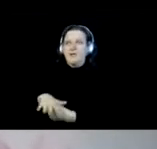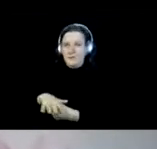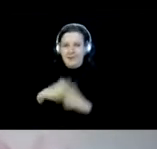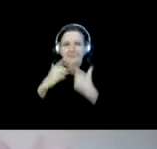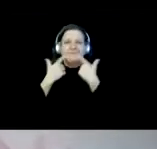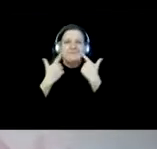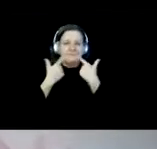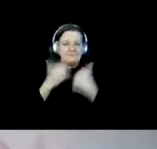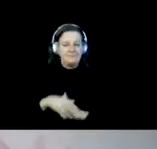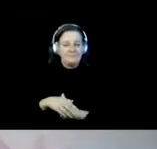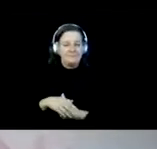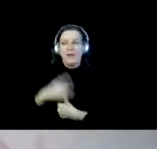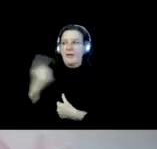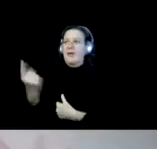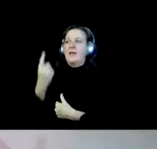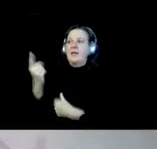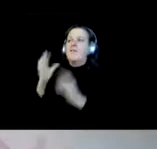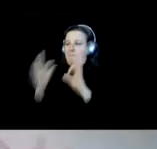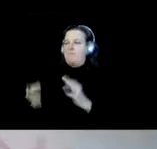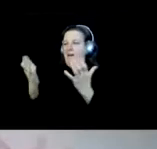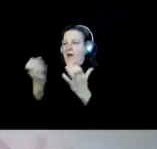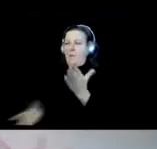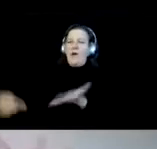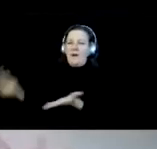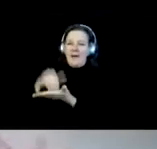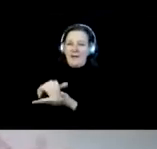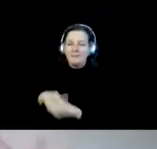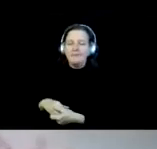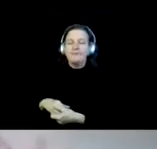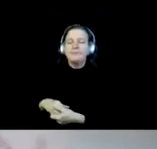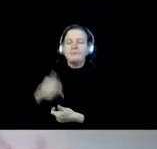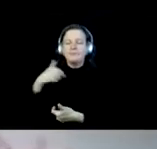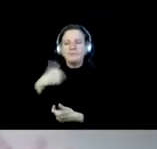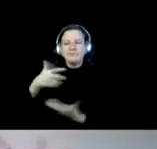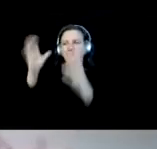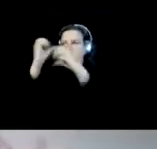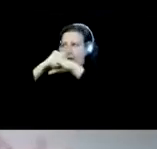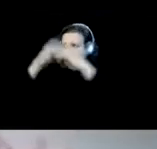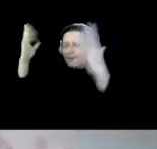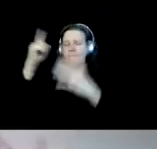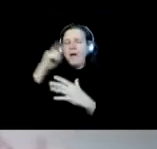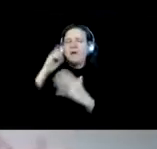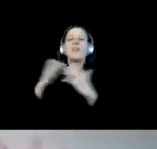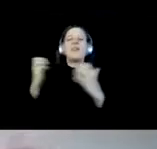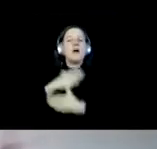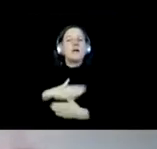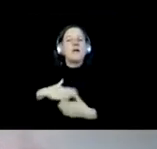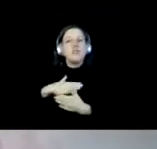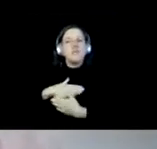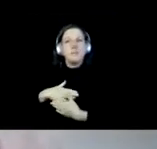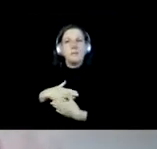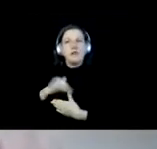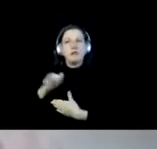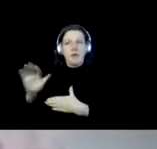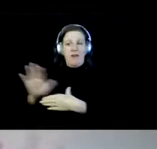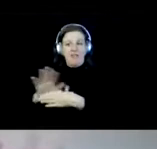but it's something I definitely want to do again. I had imagined, I think a lot of the pleasure of the films is this kind of like,